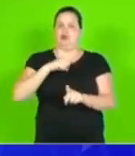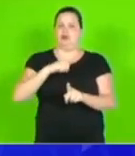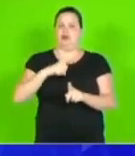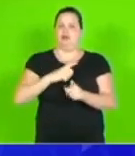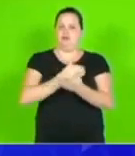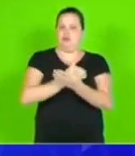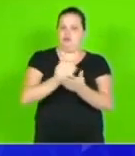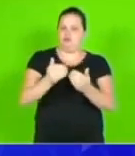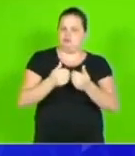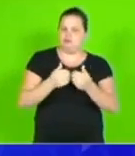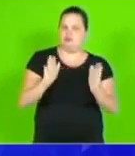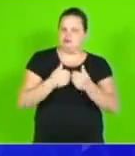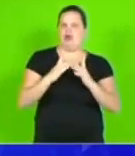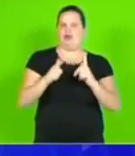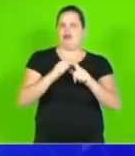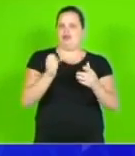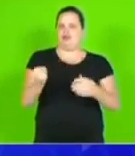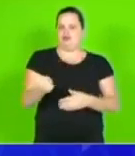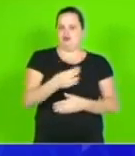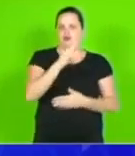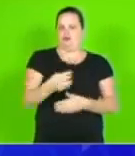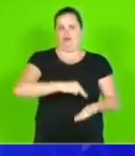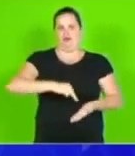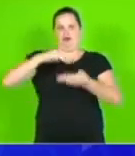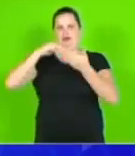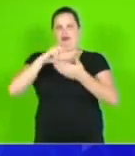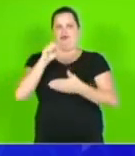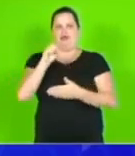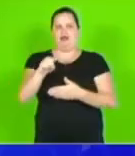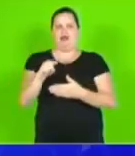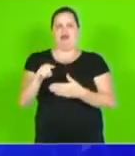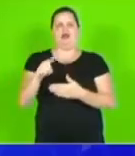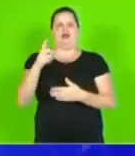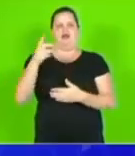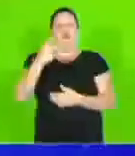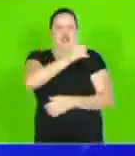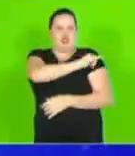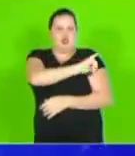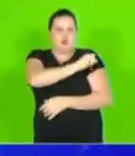There was also a consecration of a church in Rio.